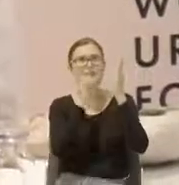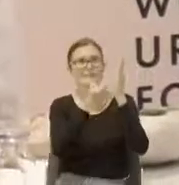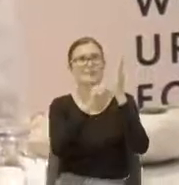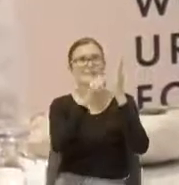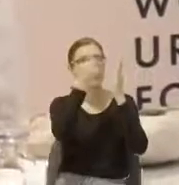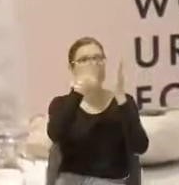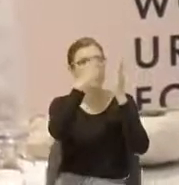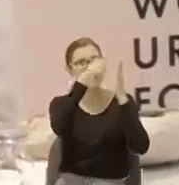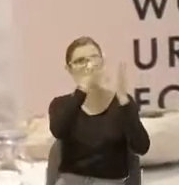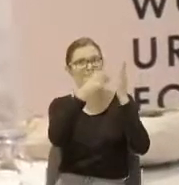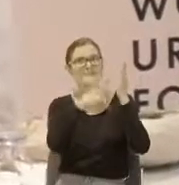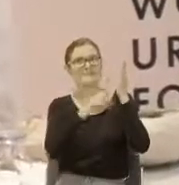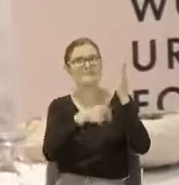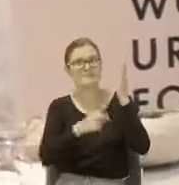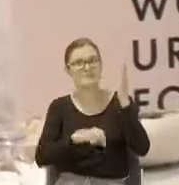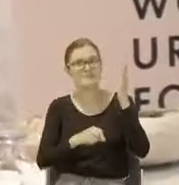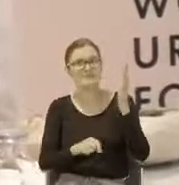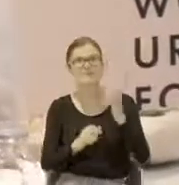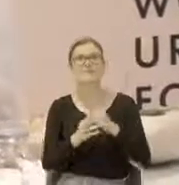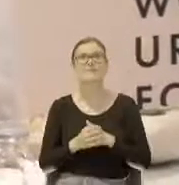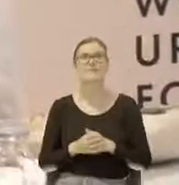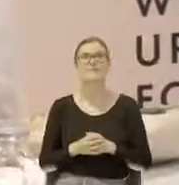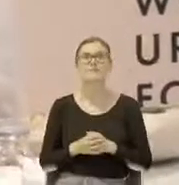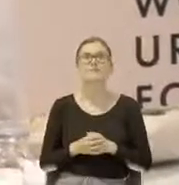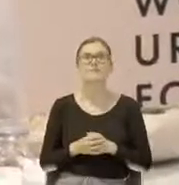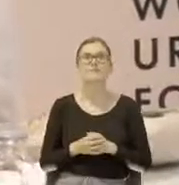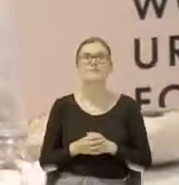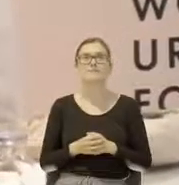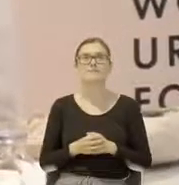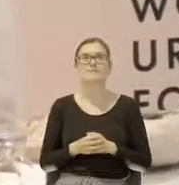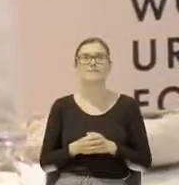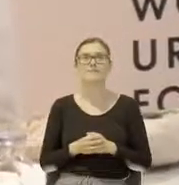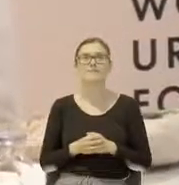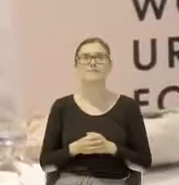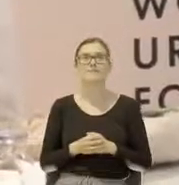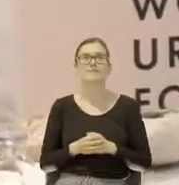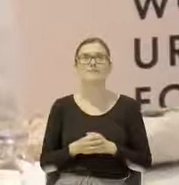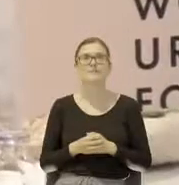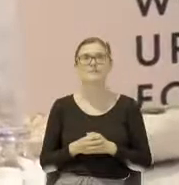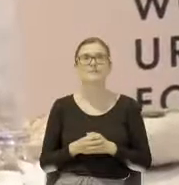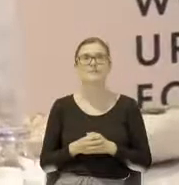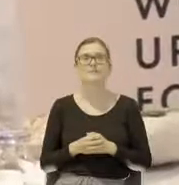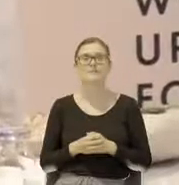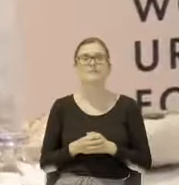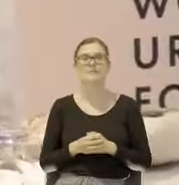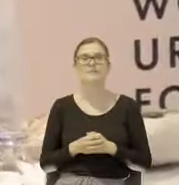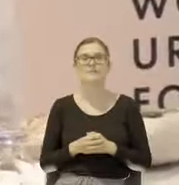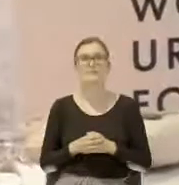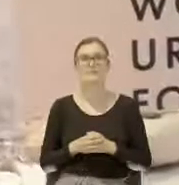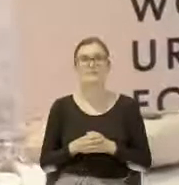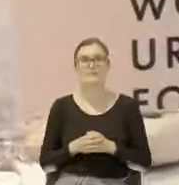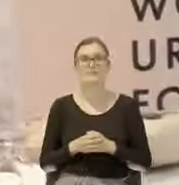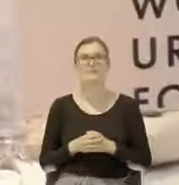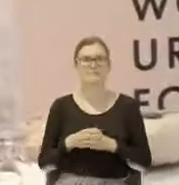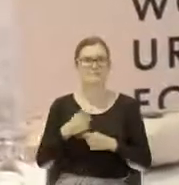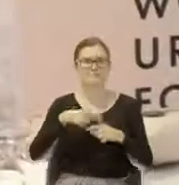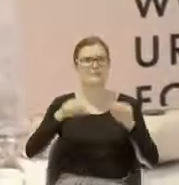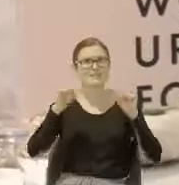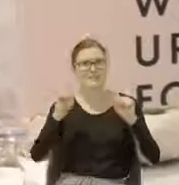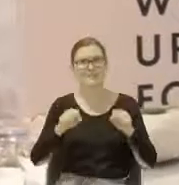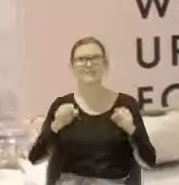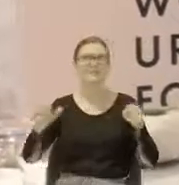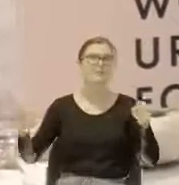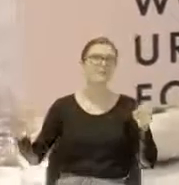the aspiration of inclusive and networked multilateralism to the next level. The President of the General Assembly has